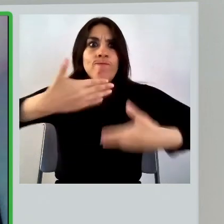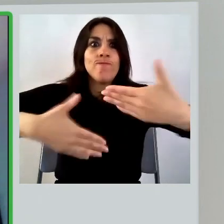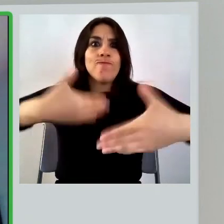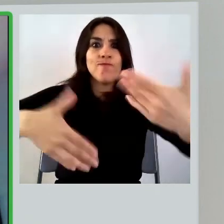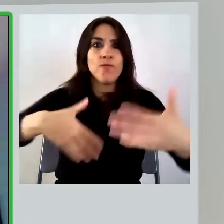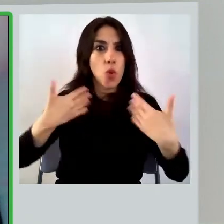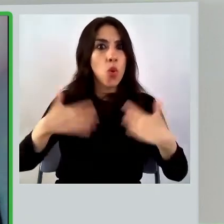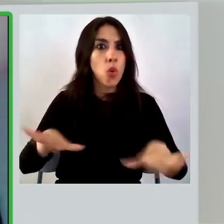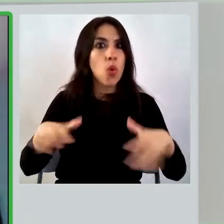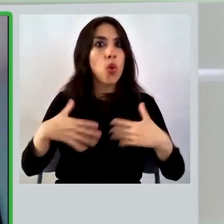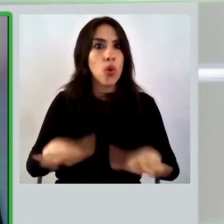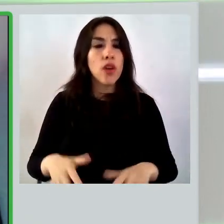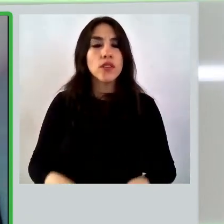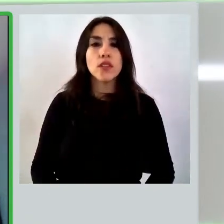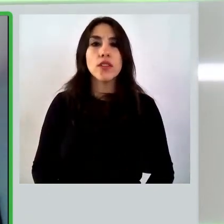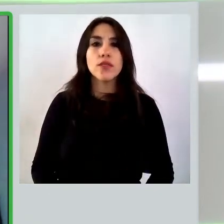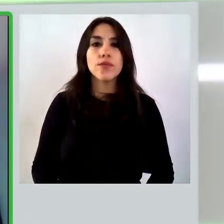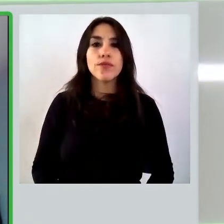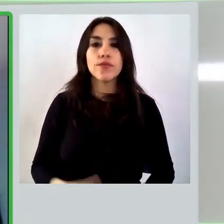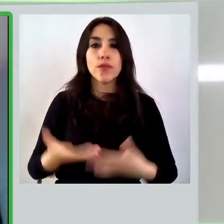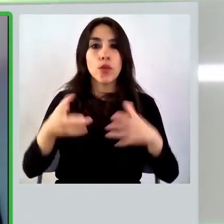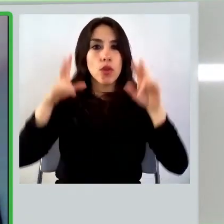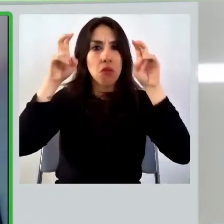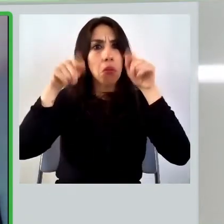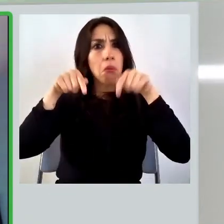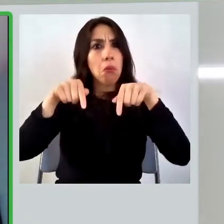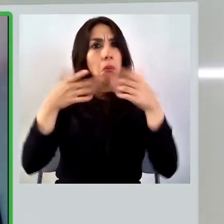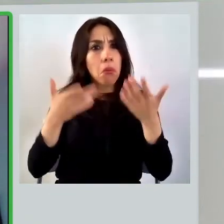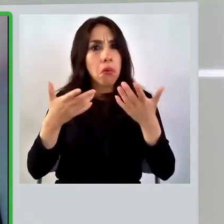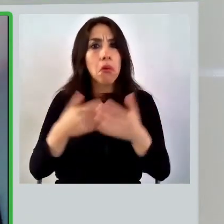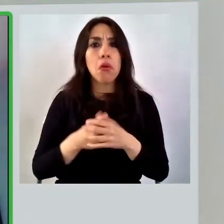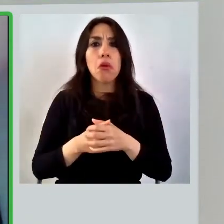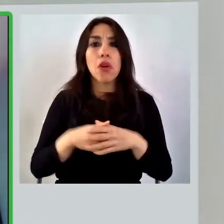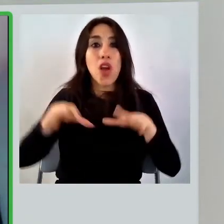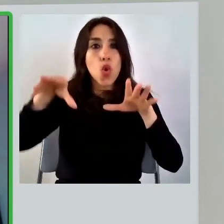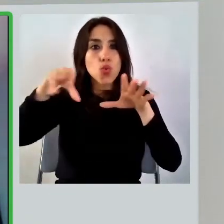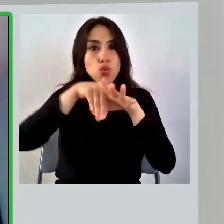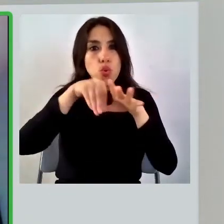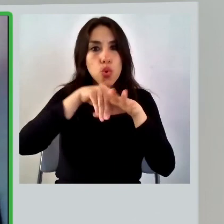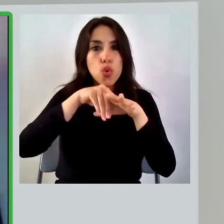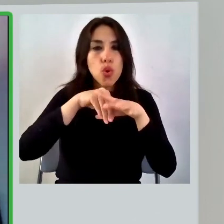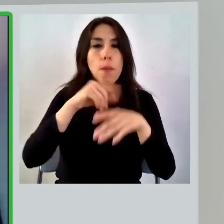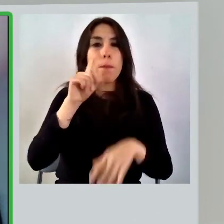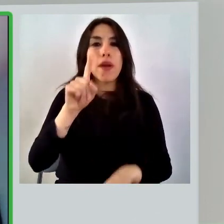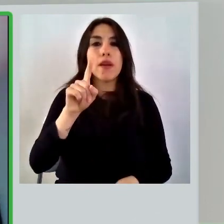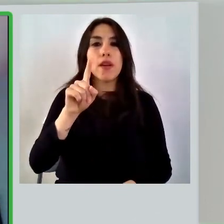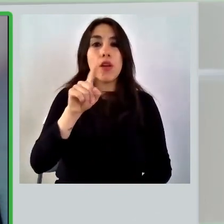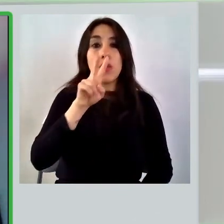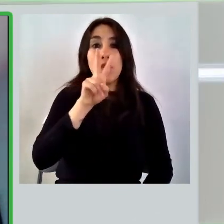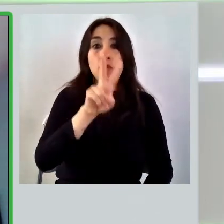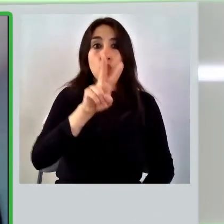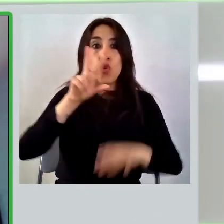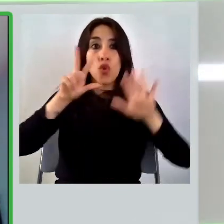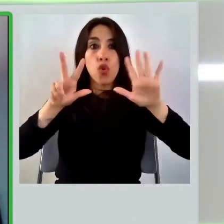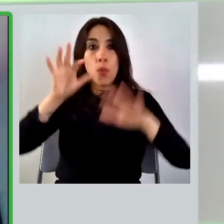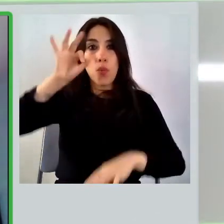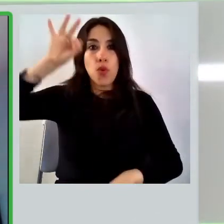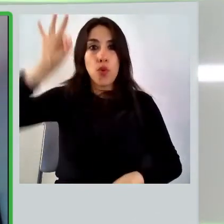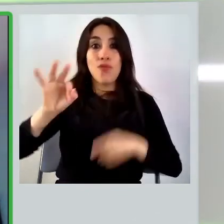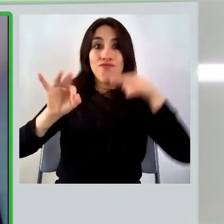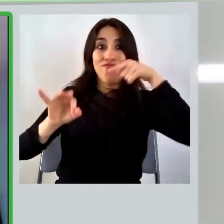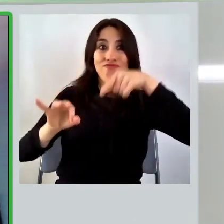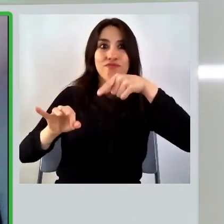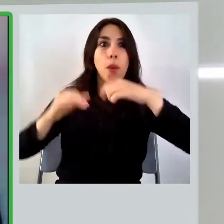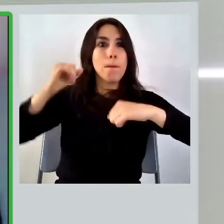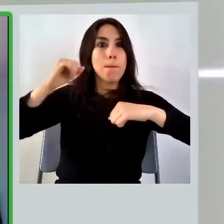28% higher net revenue, 2 times higher net income, and 30% higher economic profit margin than their peers. So